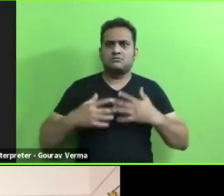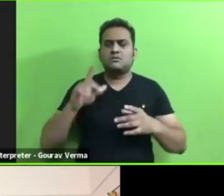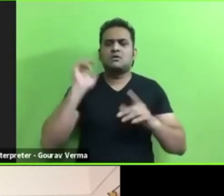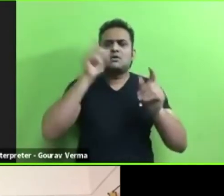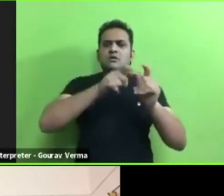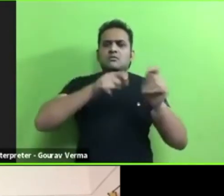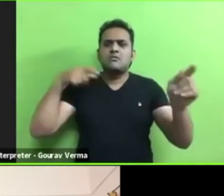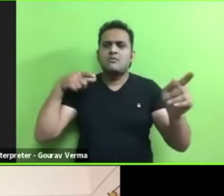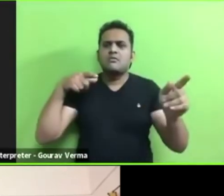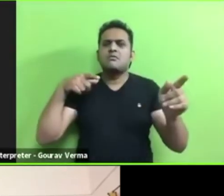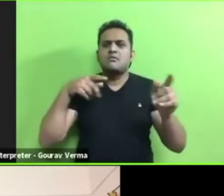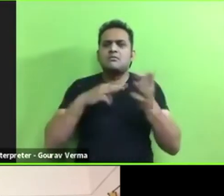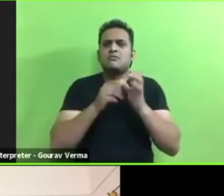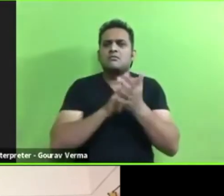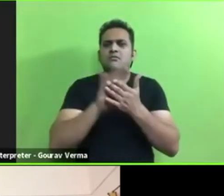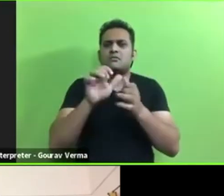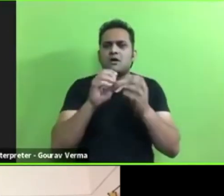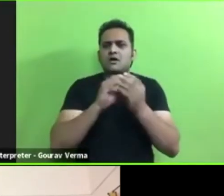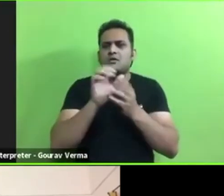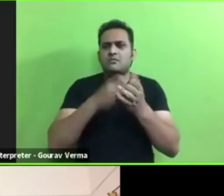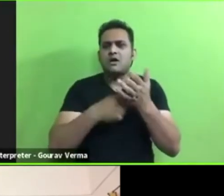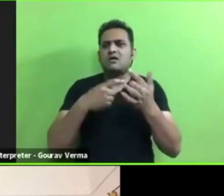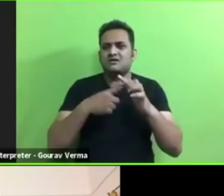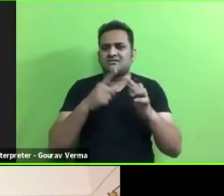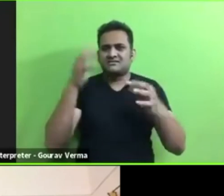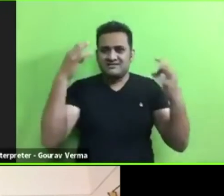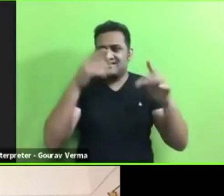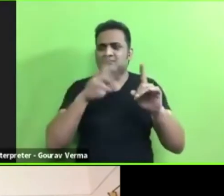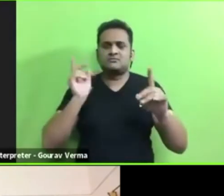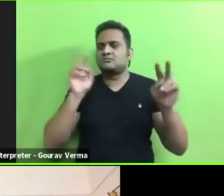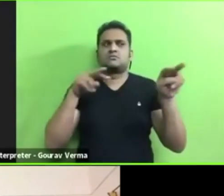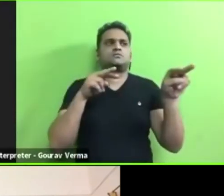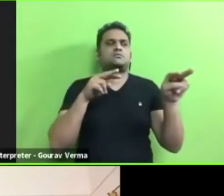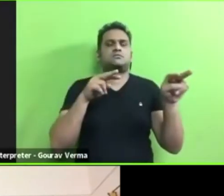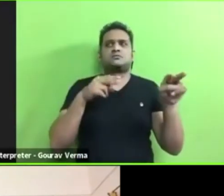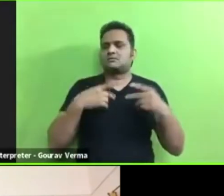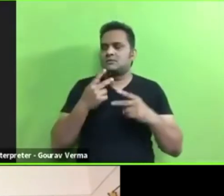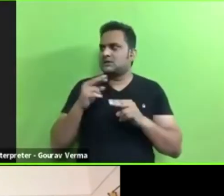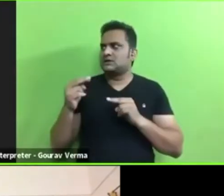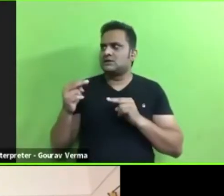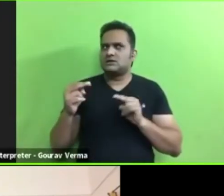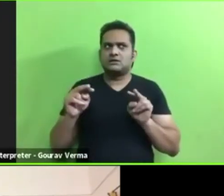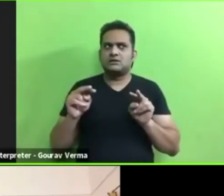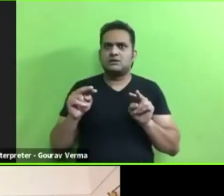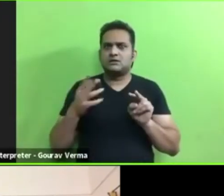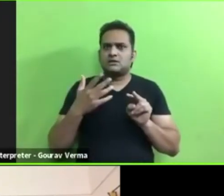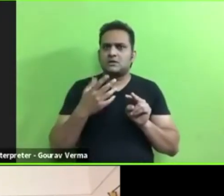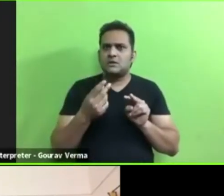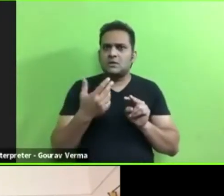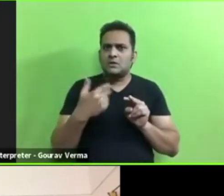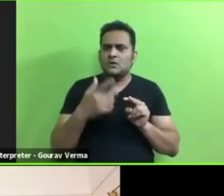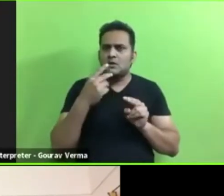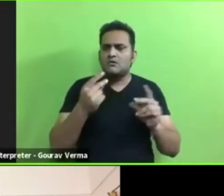okay? Everybody is there in the happening. And we look at each other and say, why is it so easy and real for these